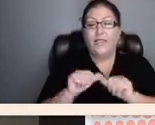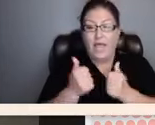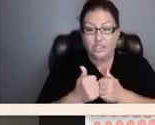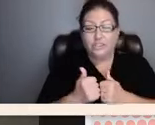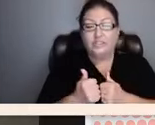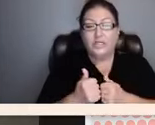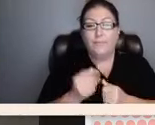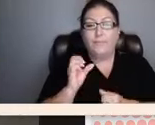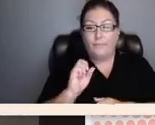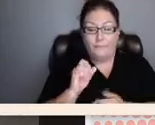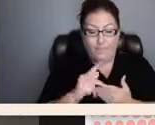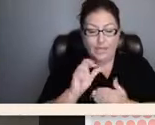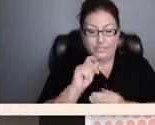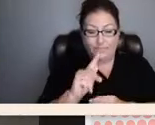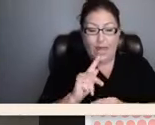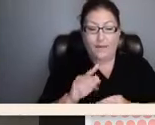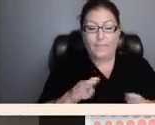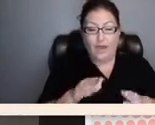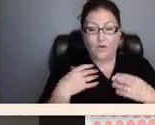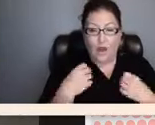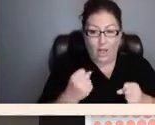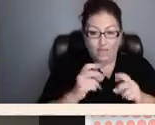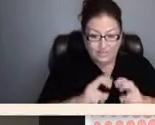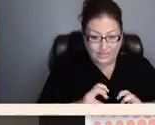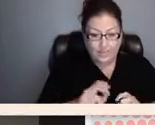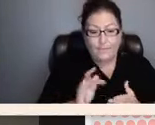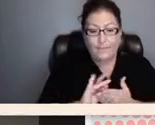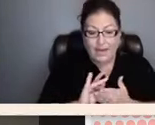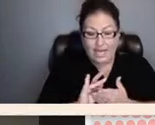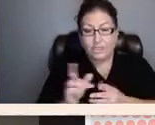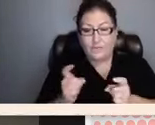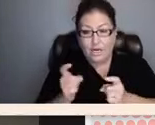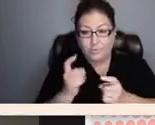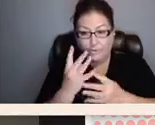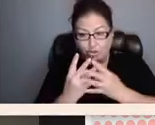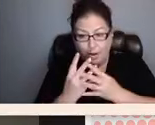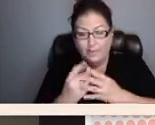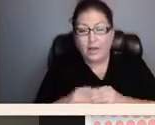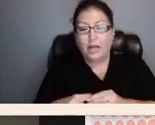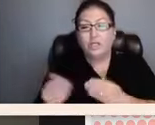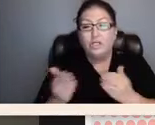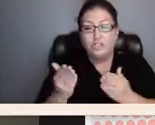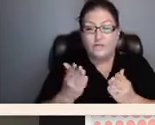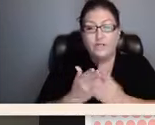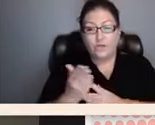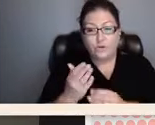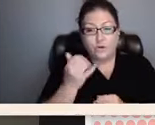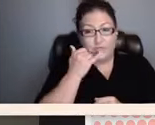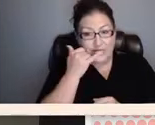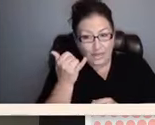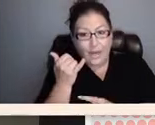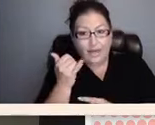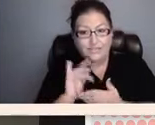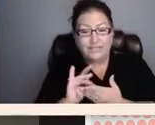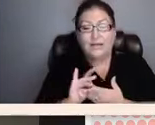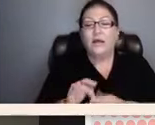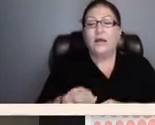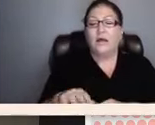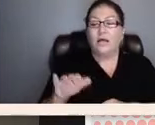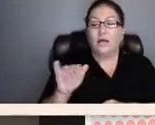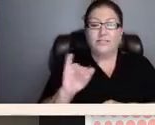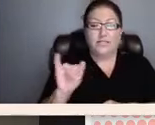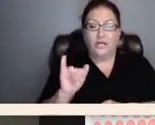health assessment, medication management screening services through telemedicine at the same rate that's detailed on the community behavioral health